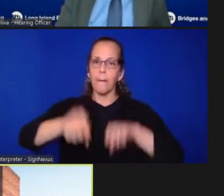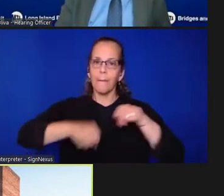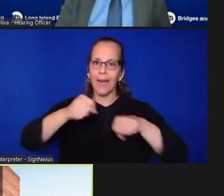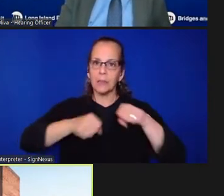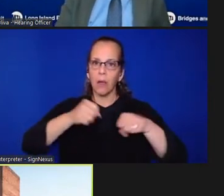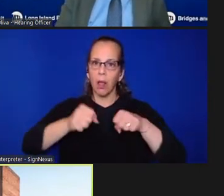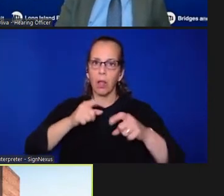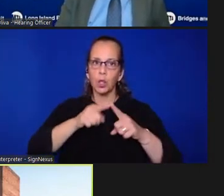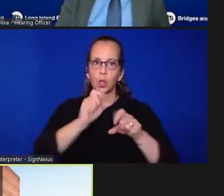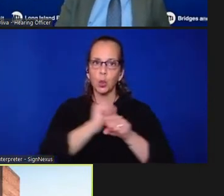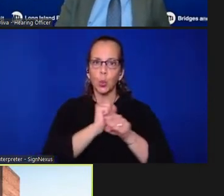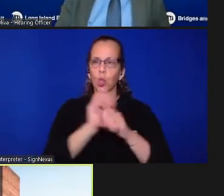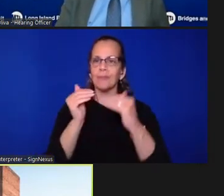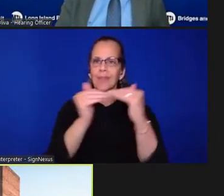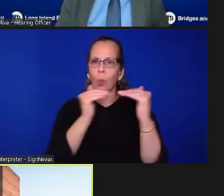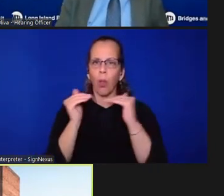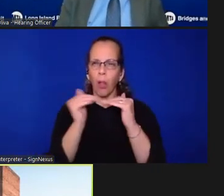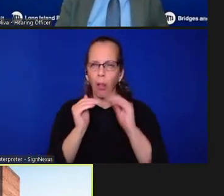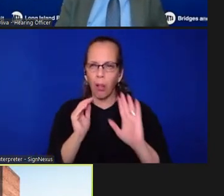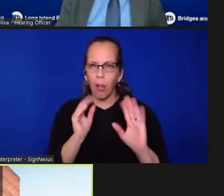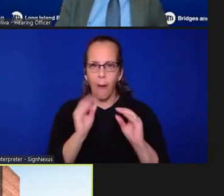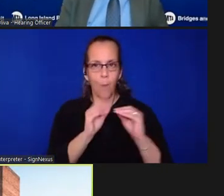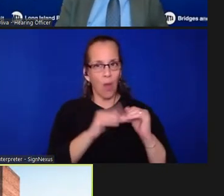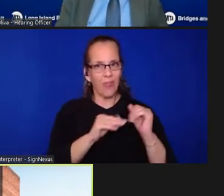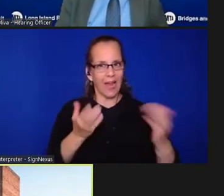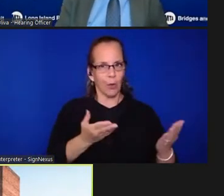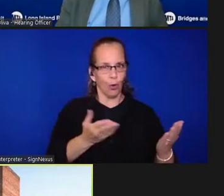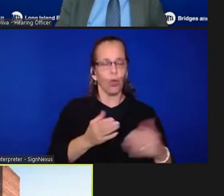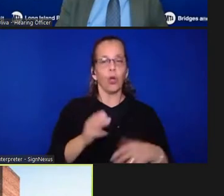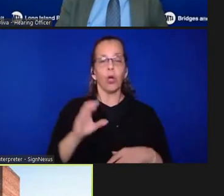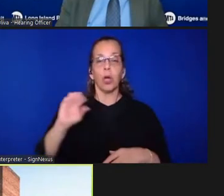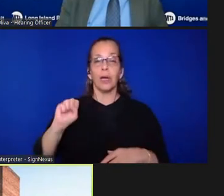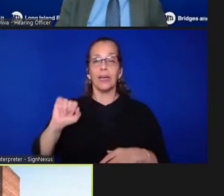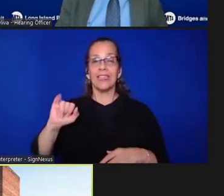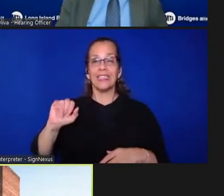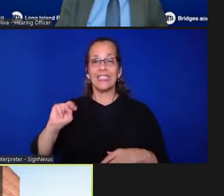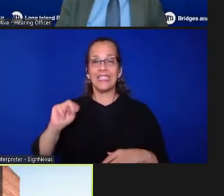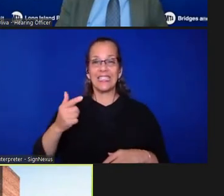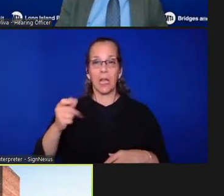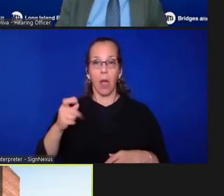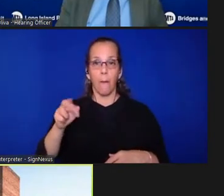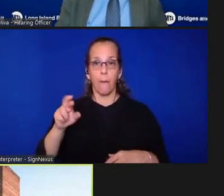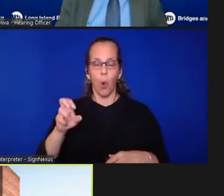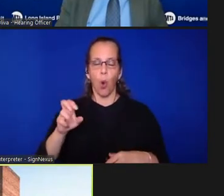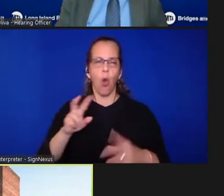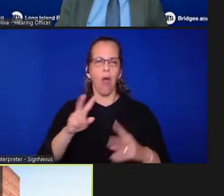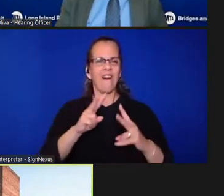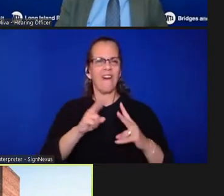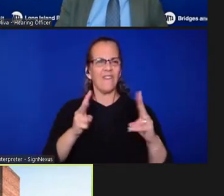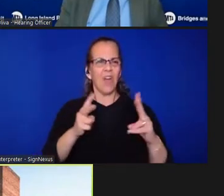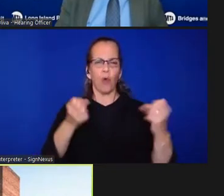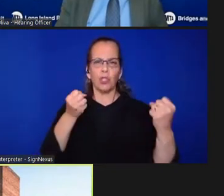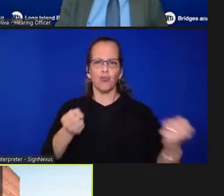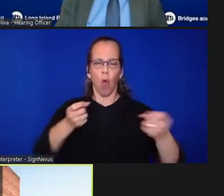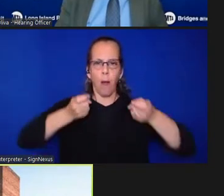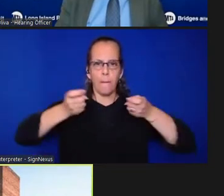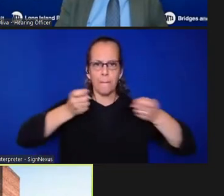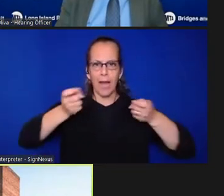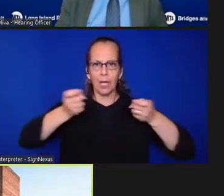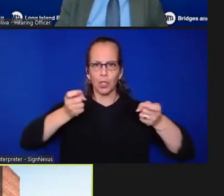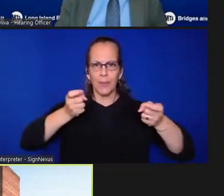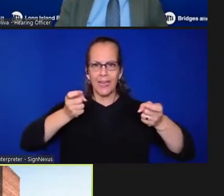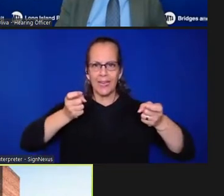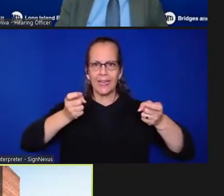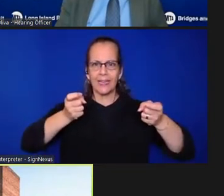standard equally um in Singapore is heavily managed like there are racial quotas and 80 of the